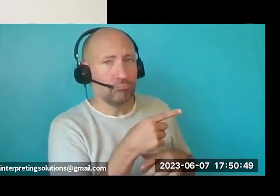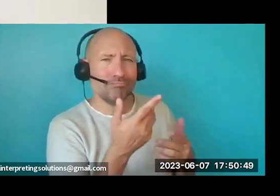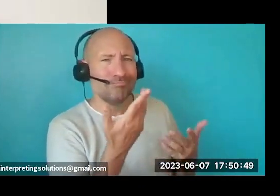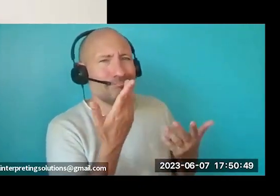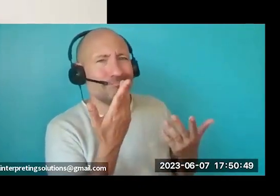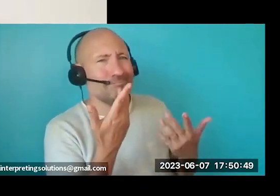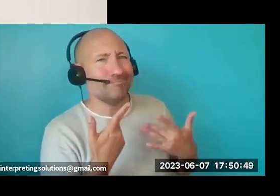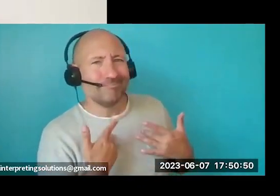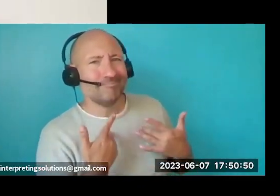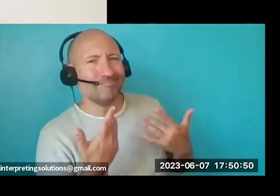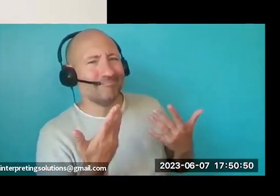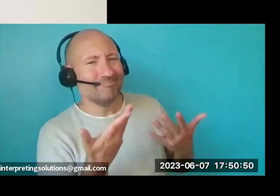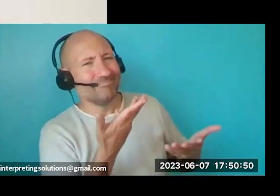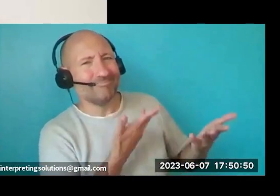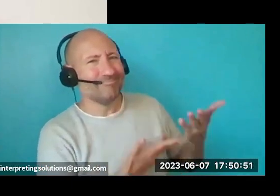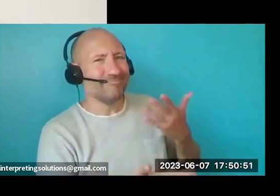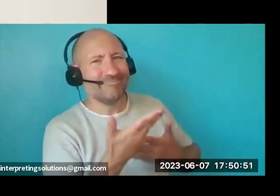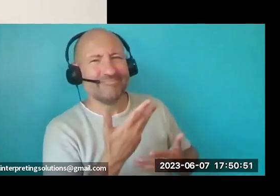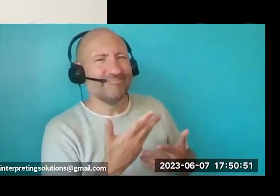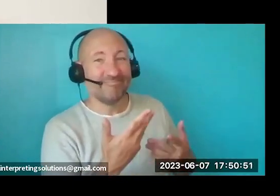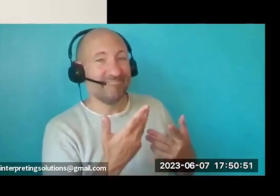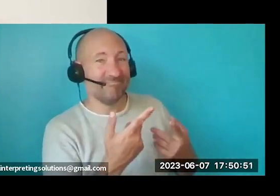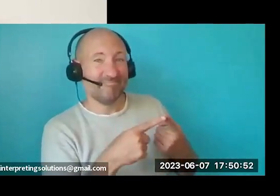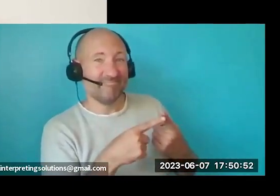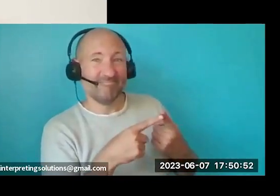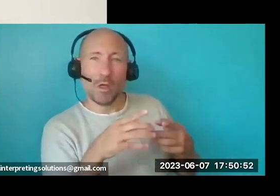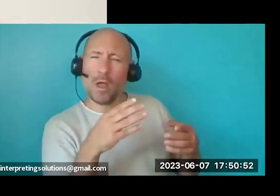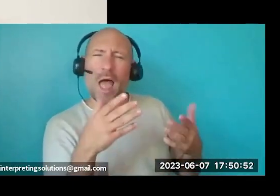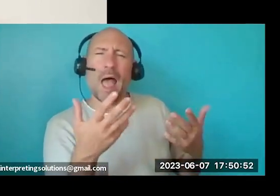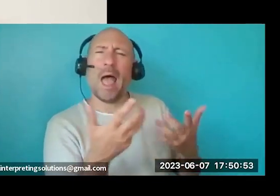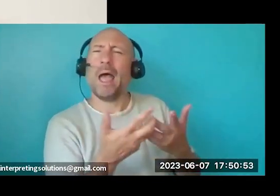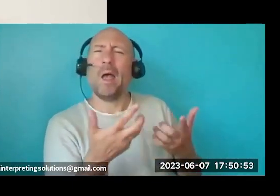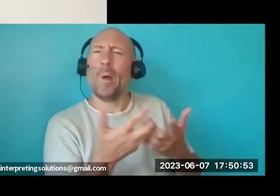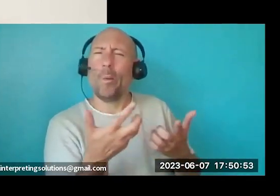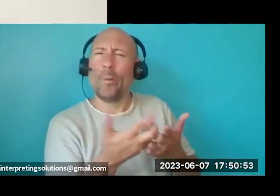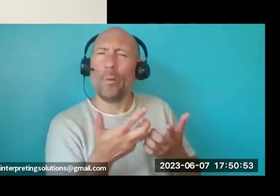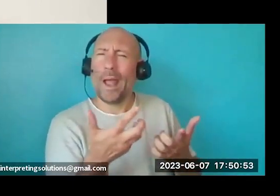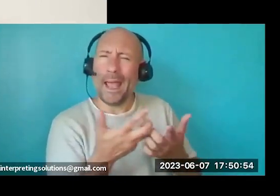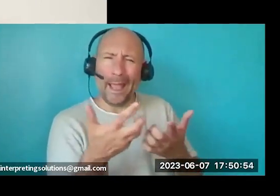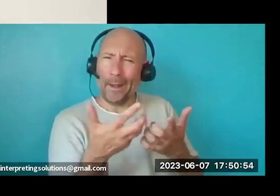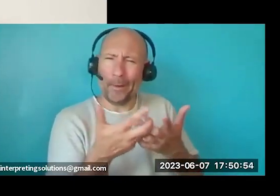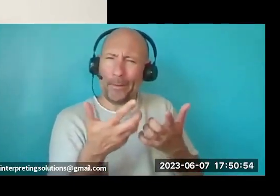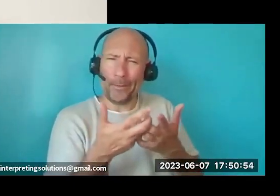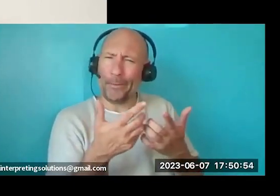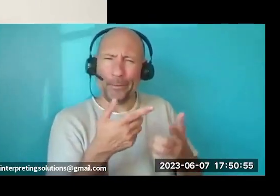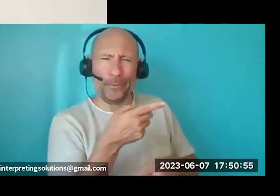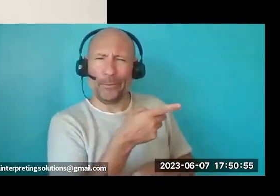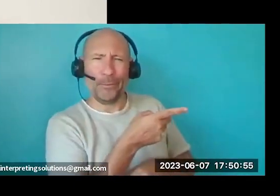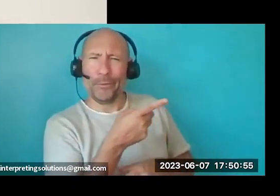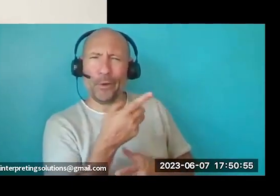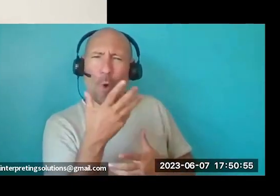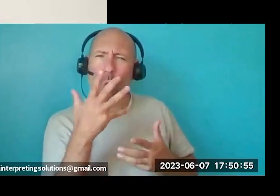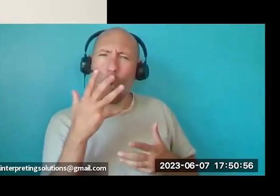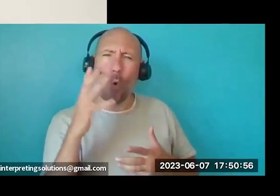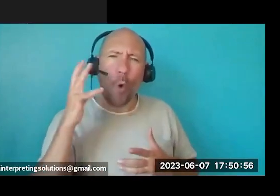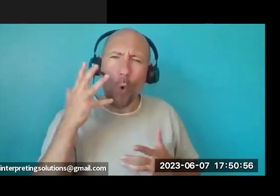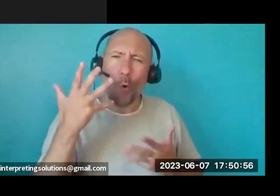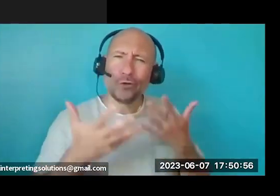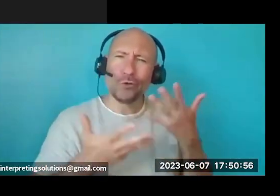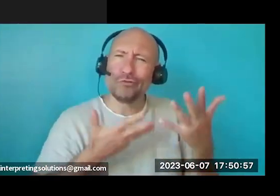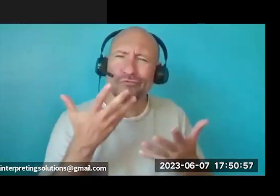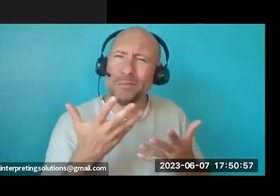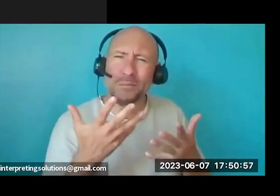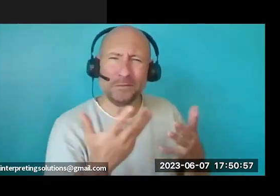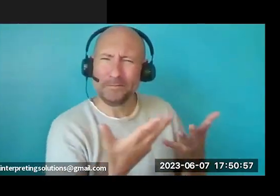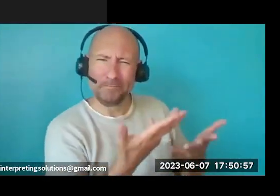share with us one or several practical examples of audio descriptions for dance,